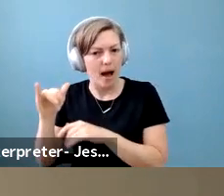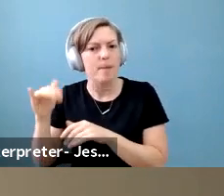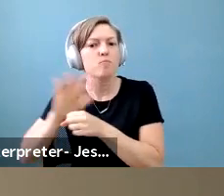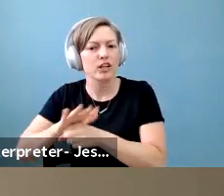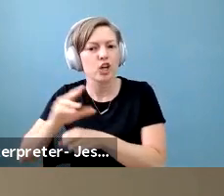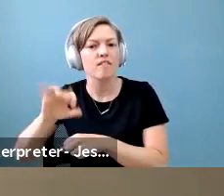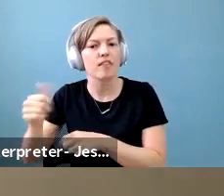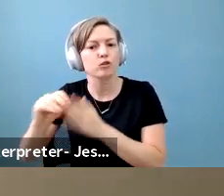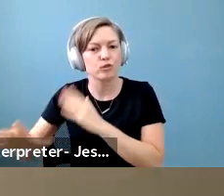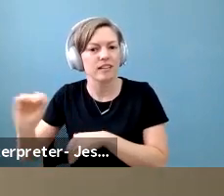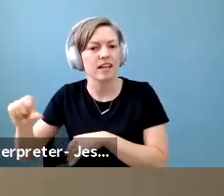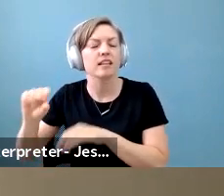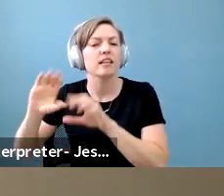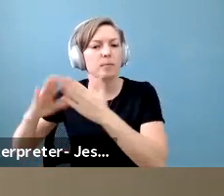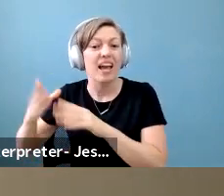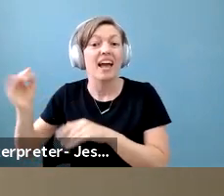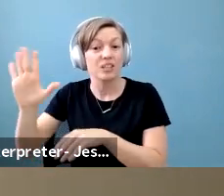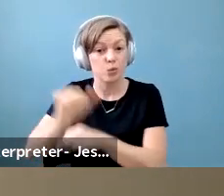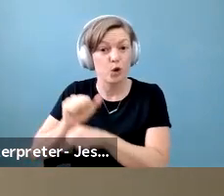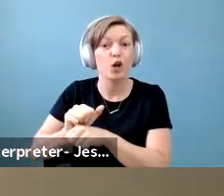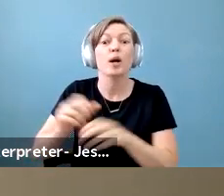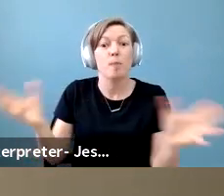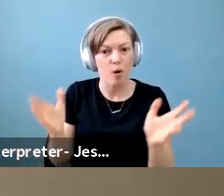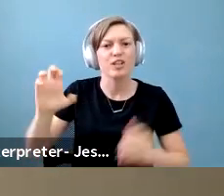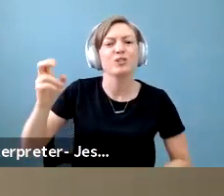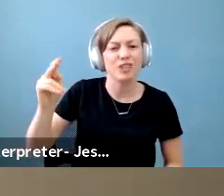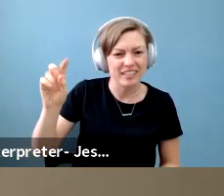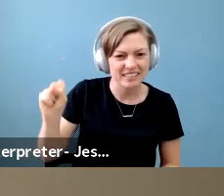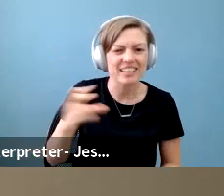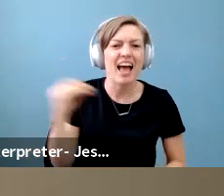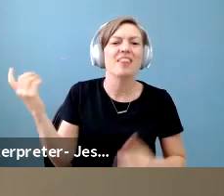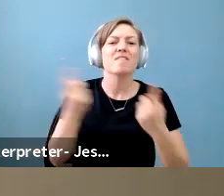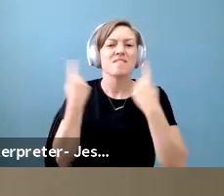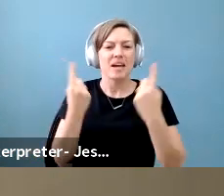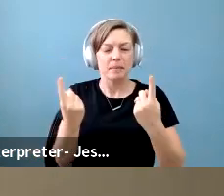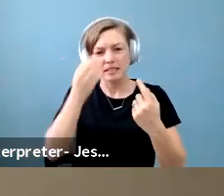And also his work in promoting eugenics and the famous